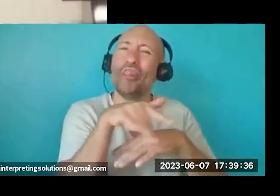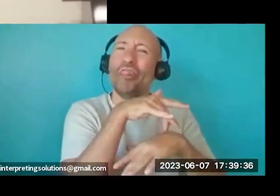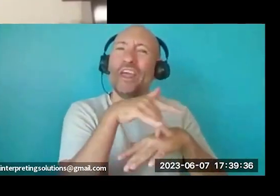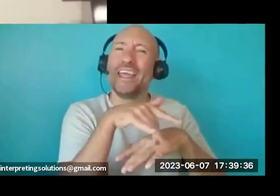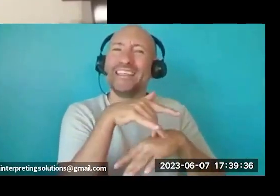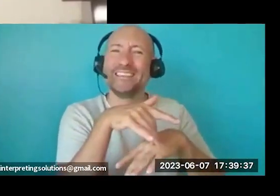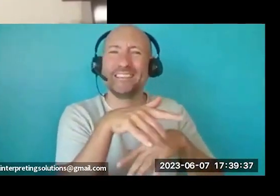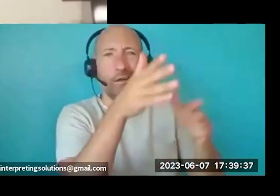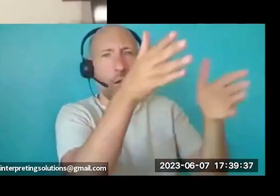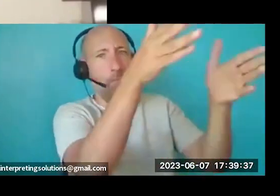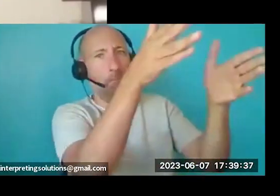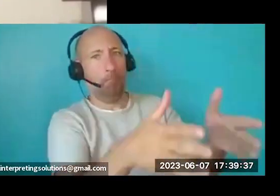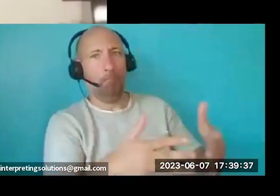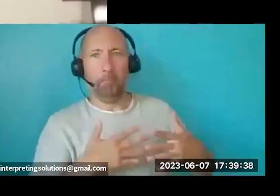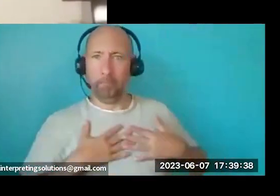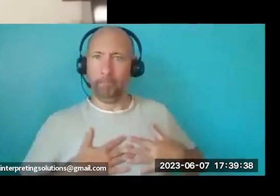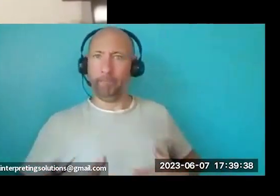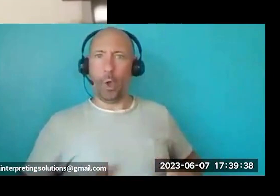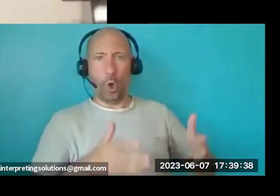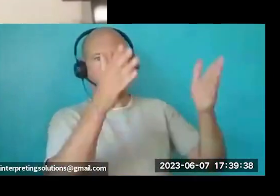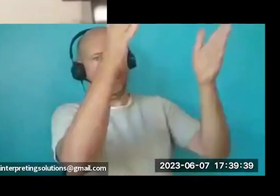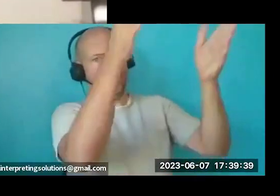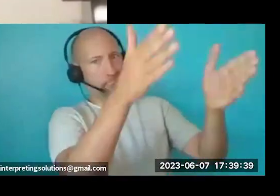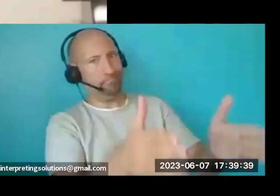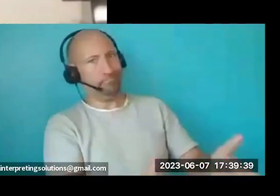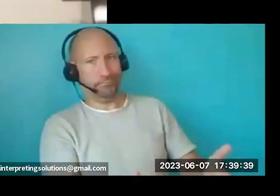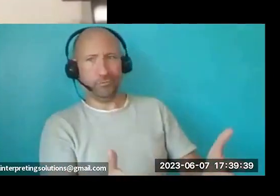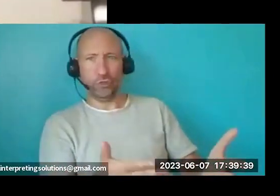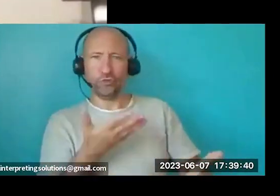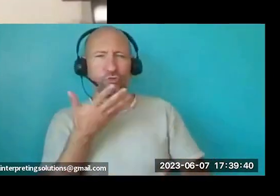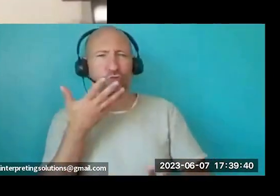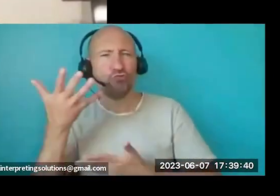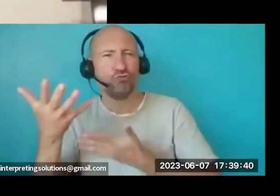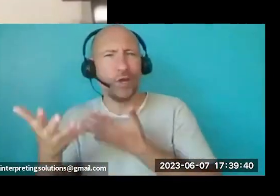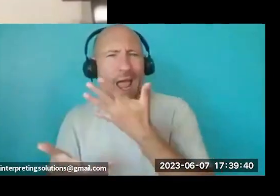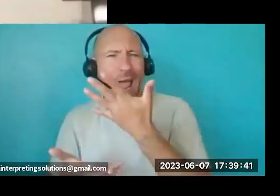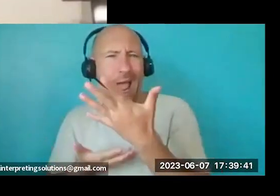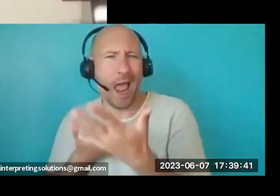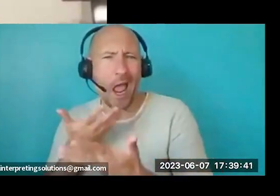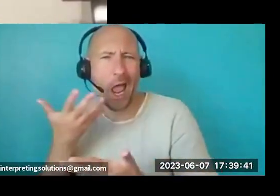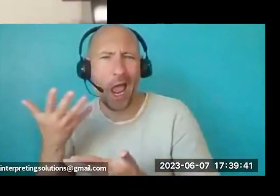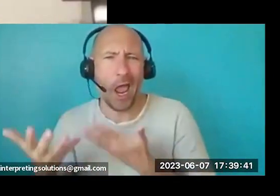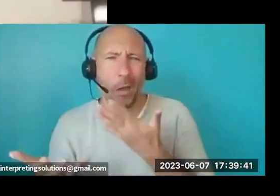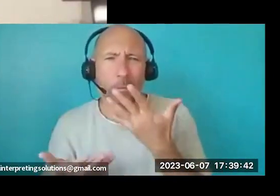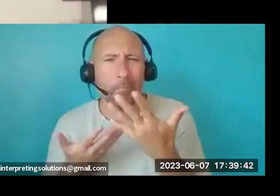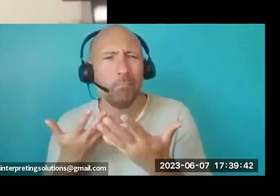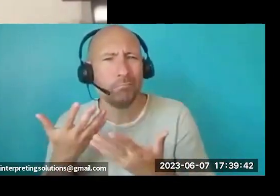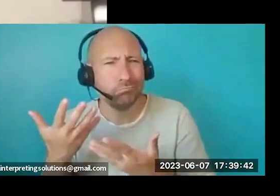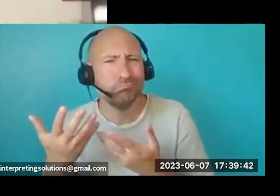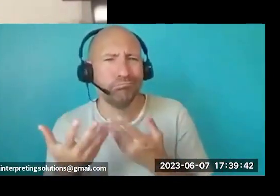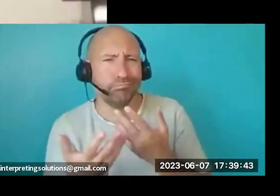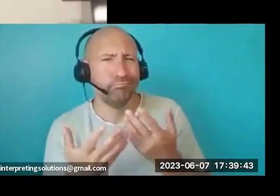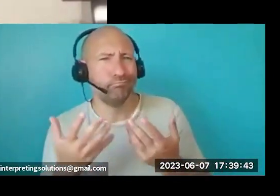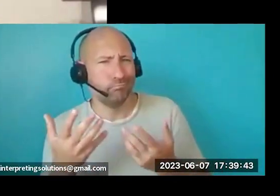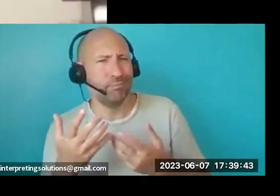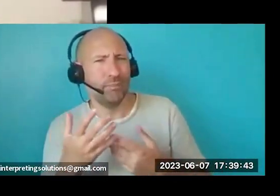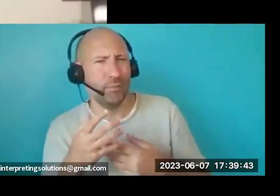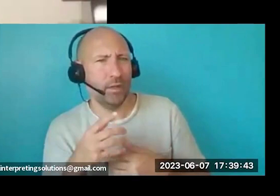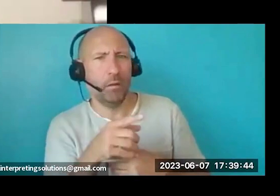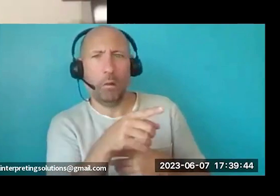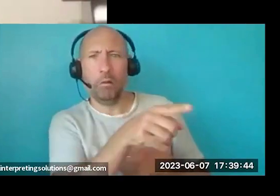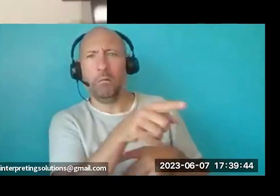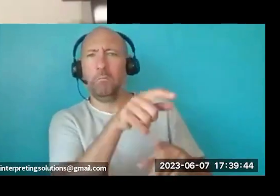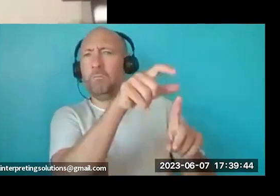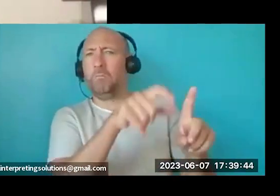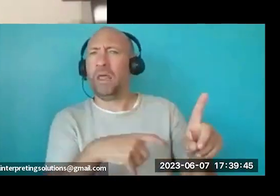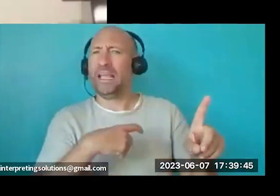body and describing it on stage is a different thing. Normally it is a character, but